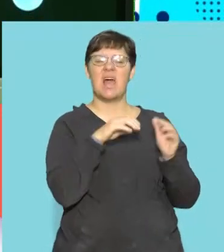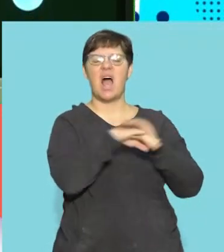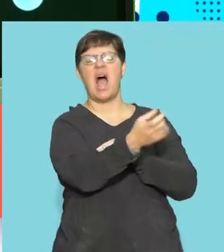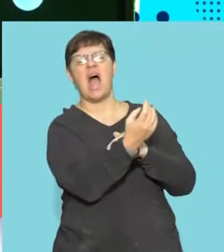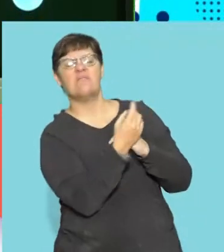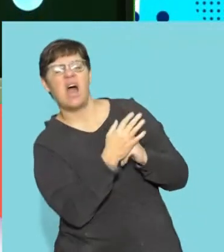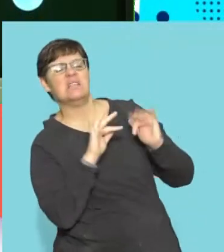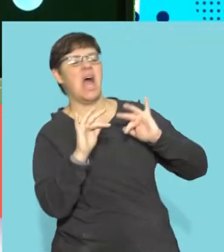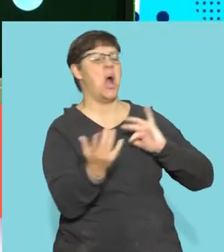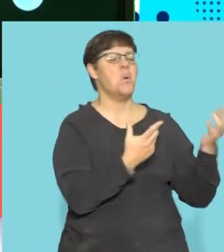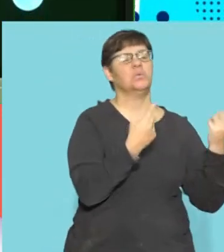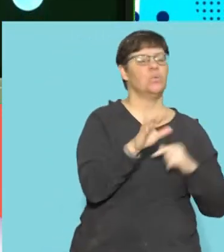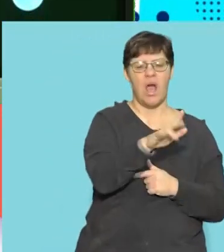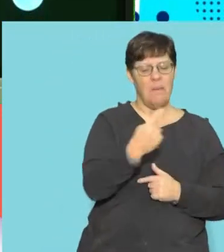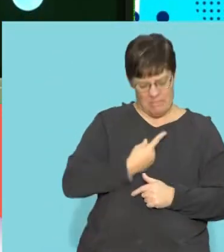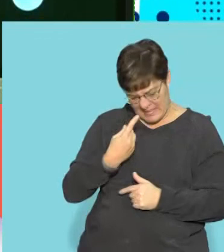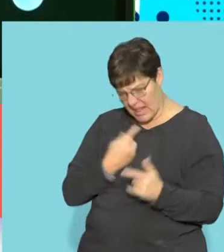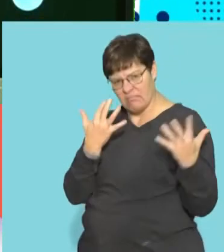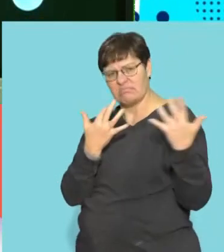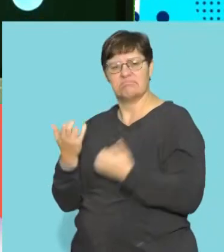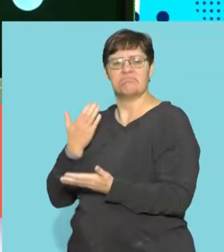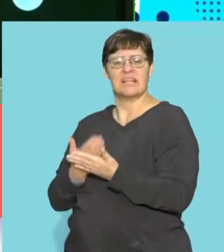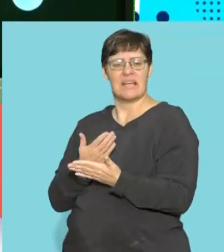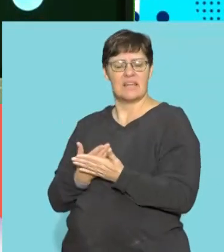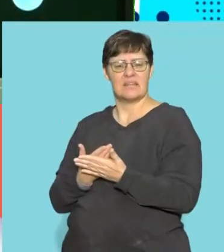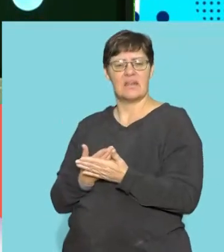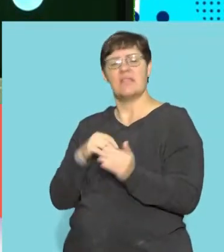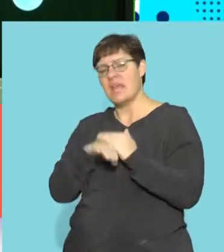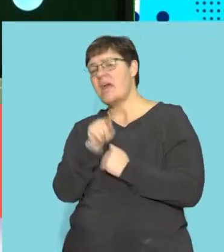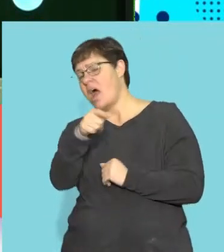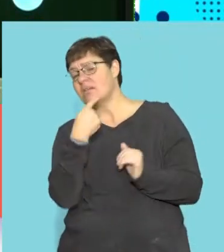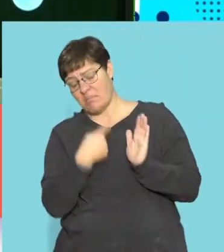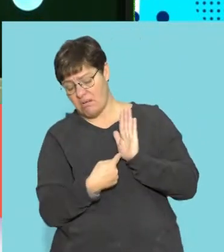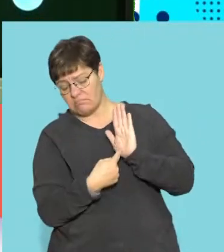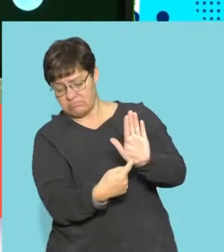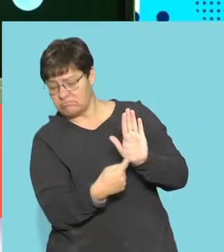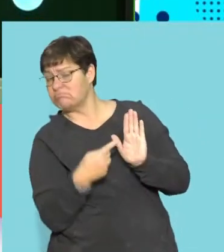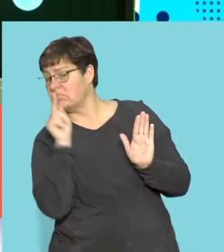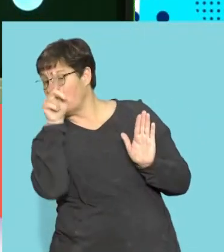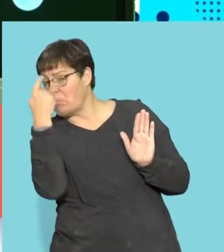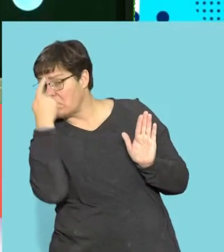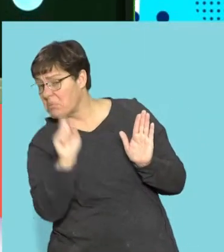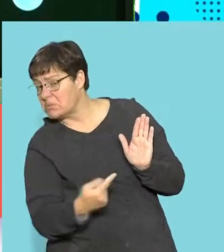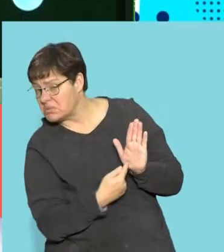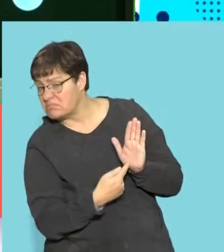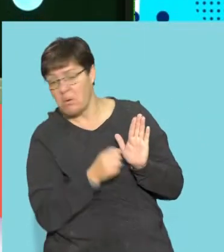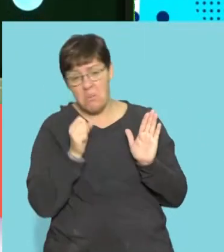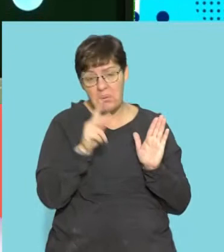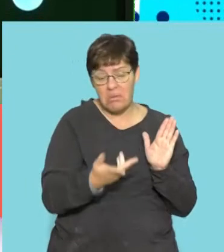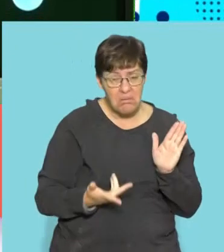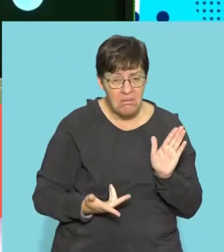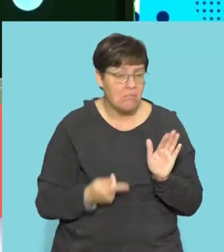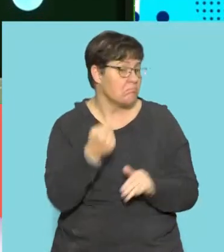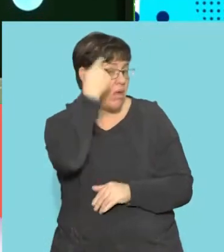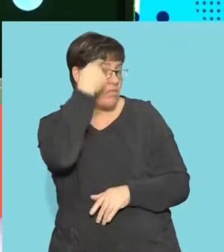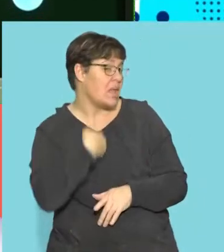a financial advisor or anything like that, you can just do your calculations and then go to the advisor to say, I've done my calculations. Is